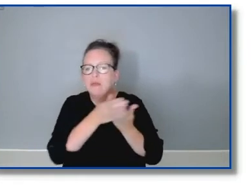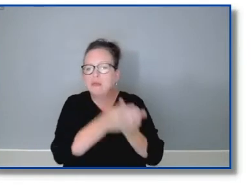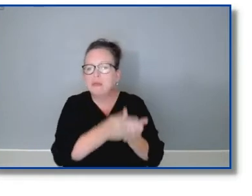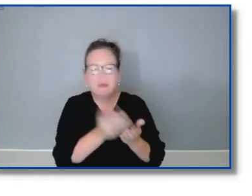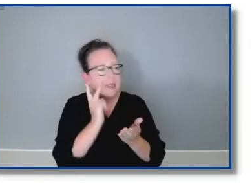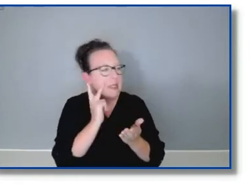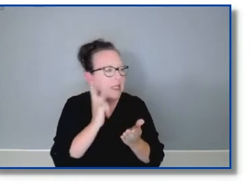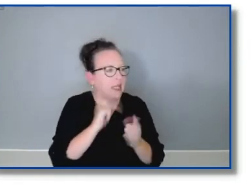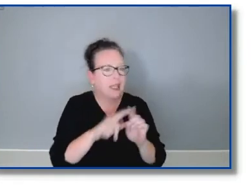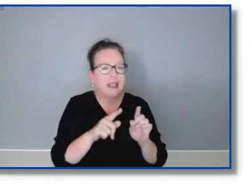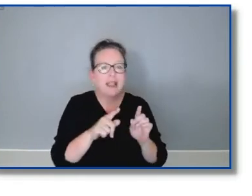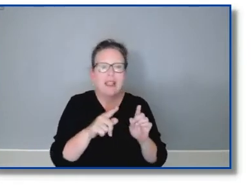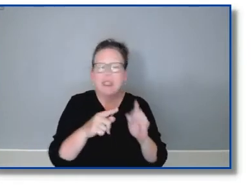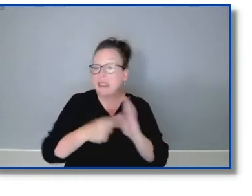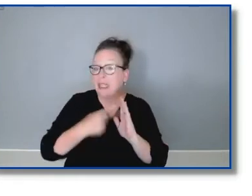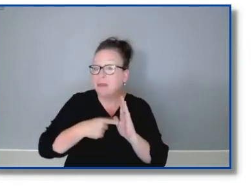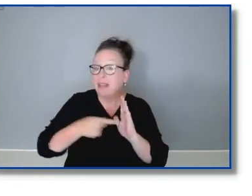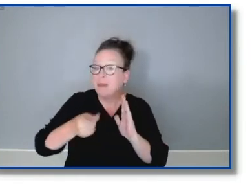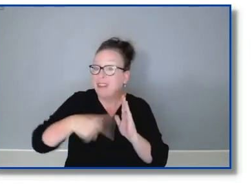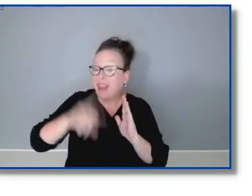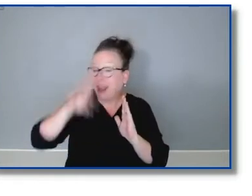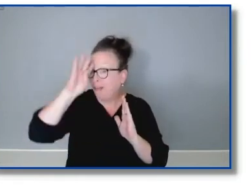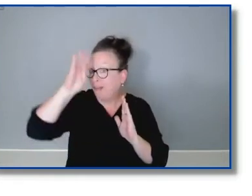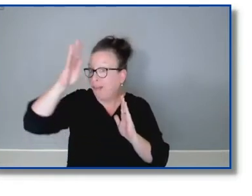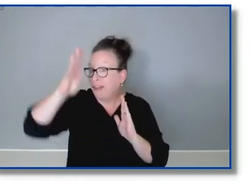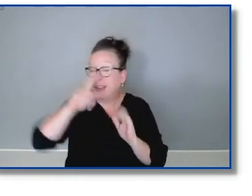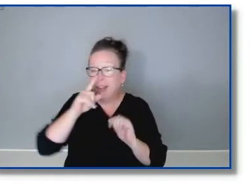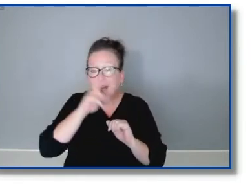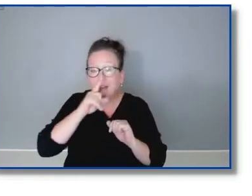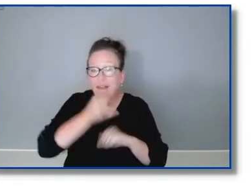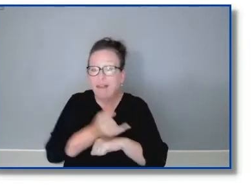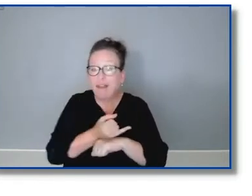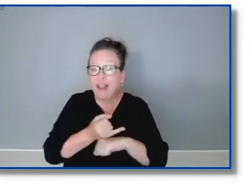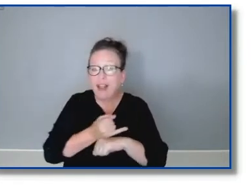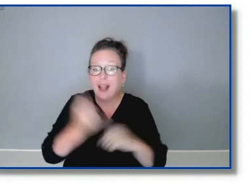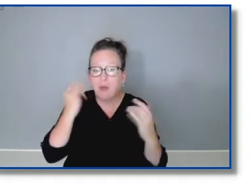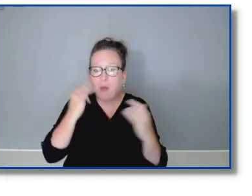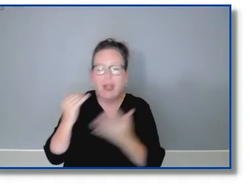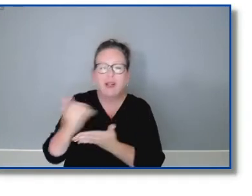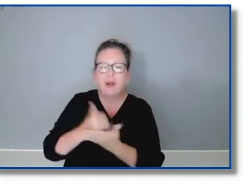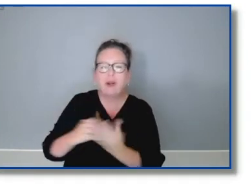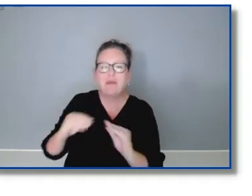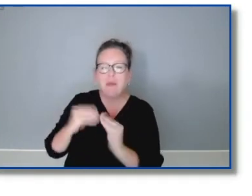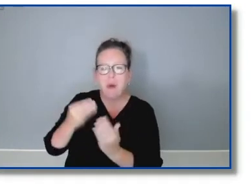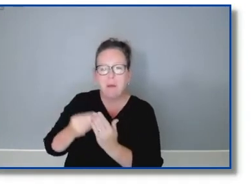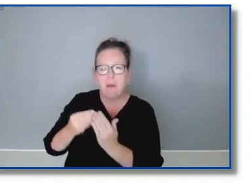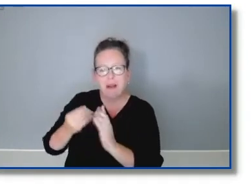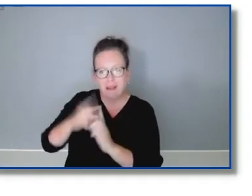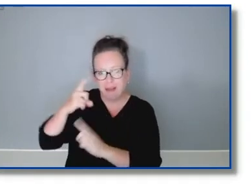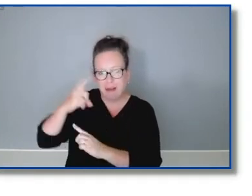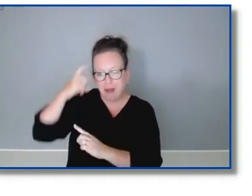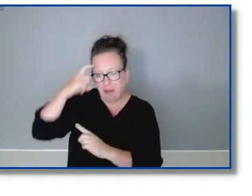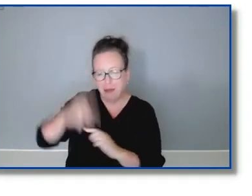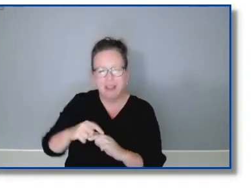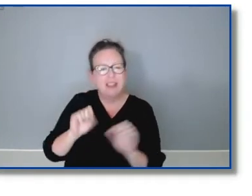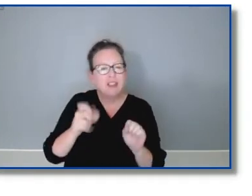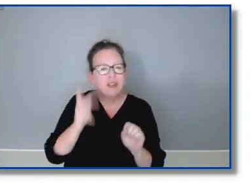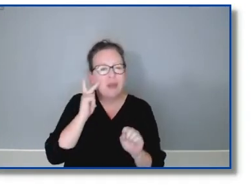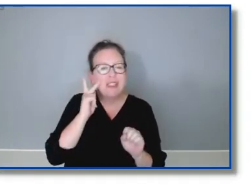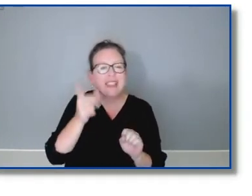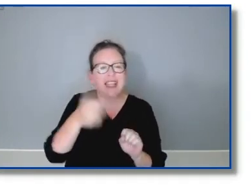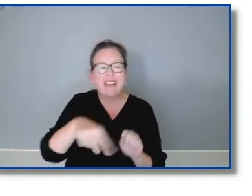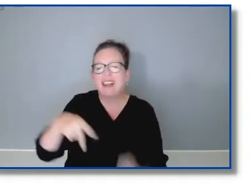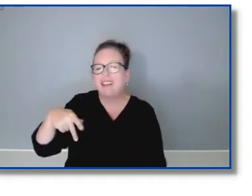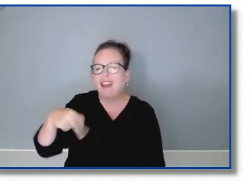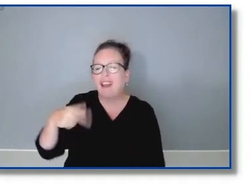a territory to get more money from their governments. So here you can see the divisions of these phantom islands, as they are called. And